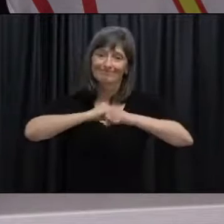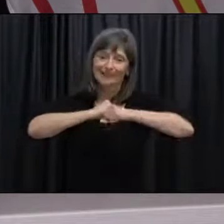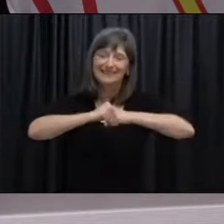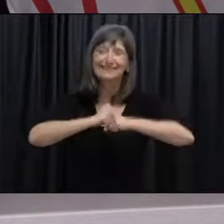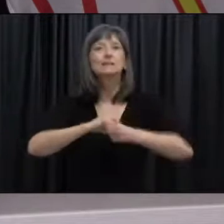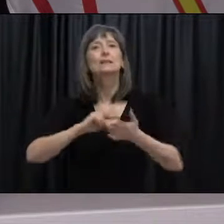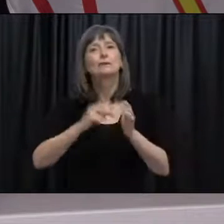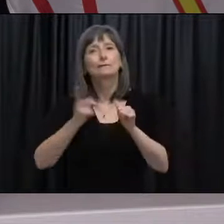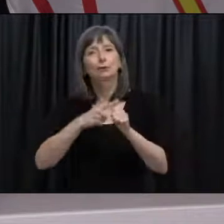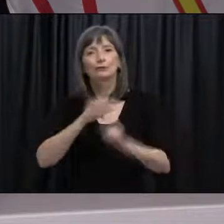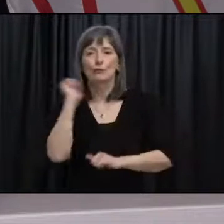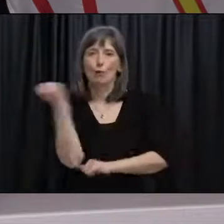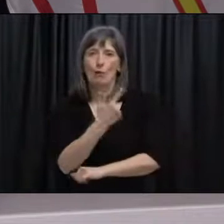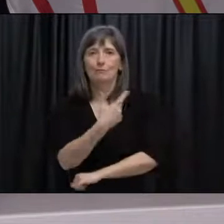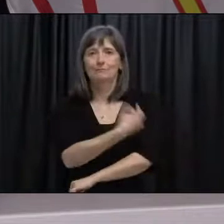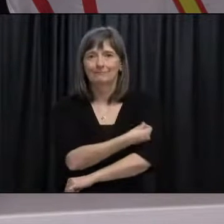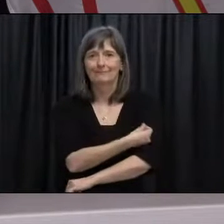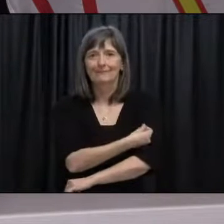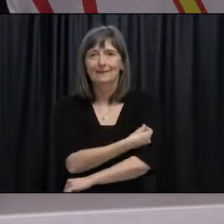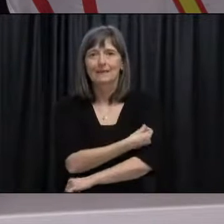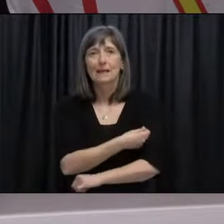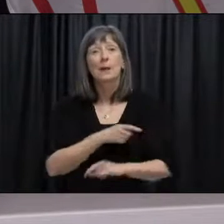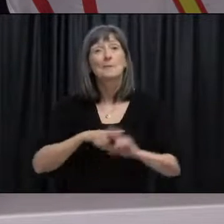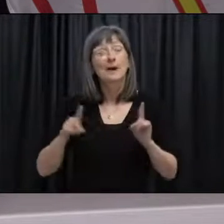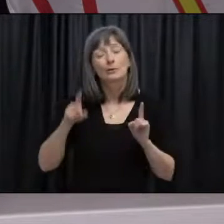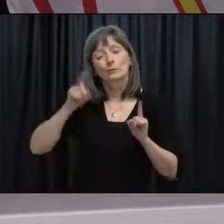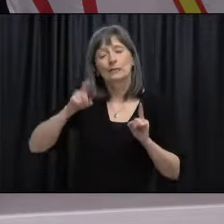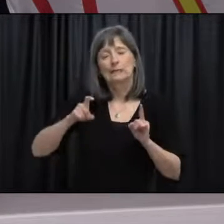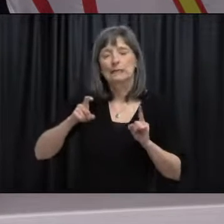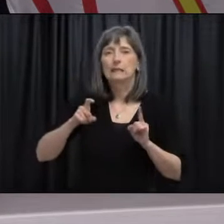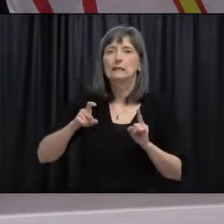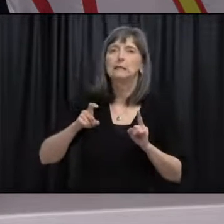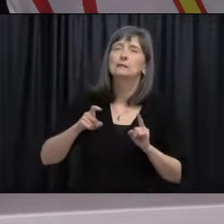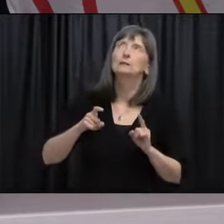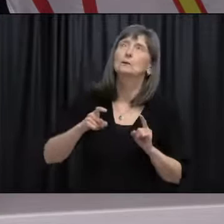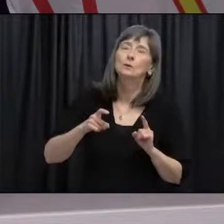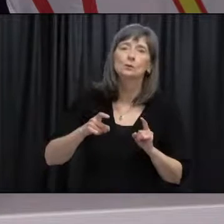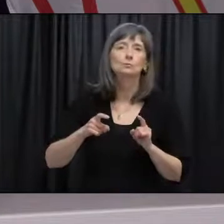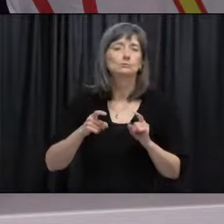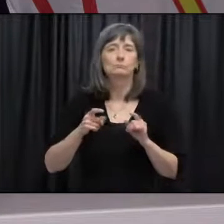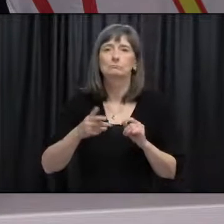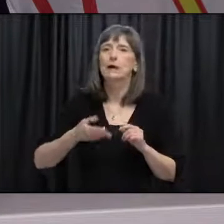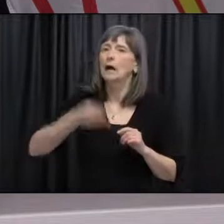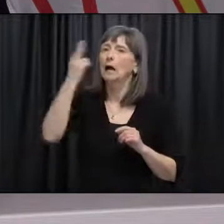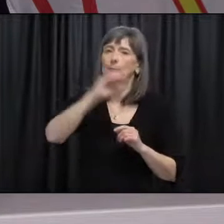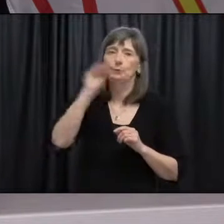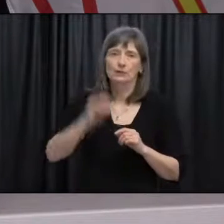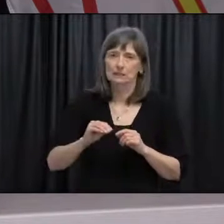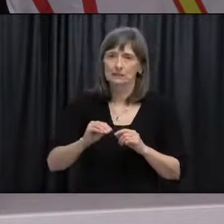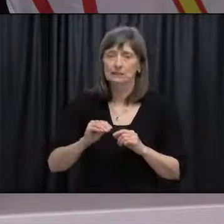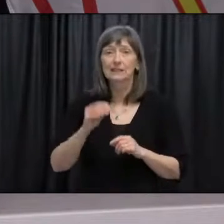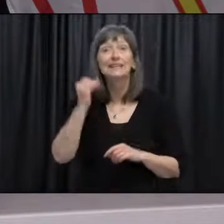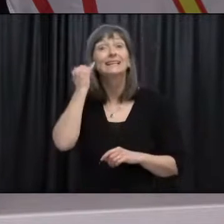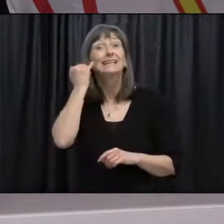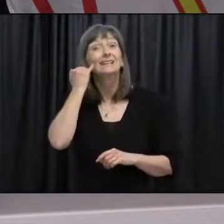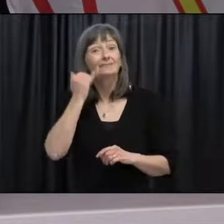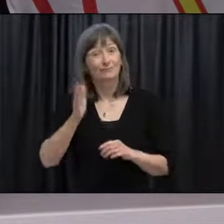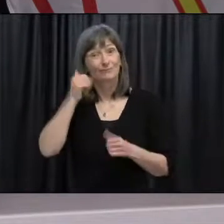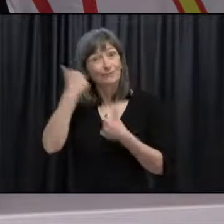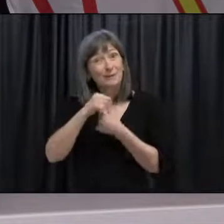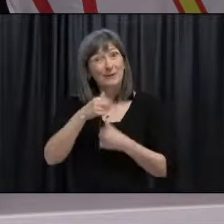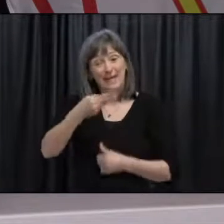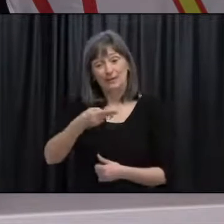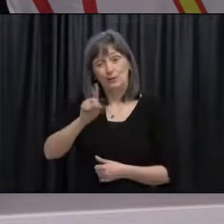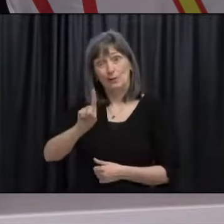that we are going to get to a point where we have a significant proportion of our population vaccinated, fully vaccinated. If H1N1 is any